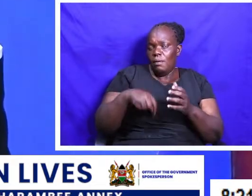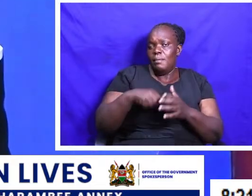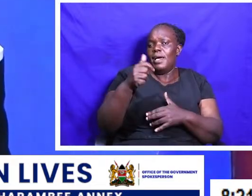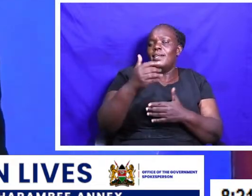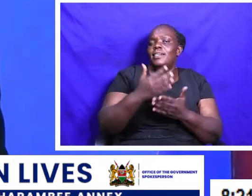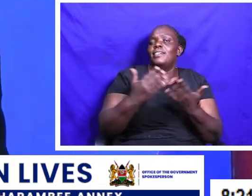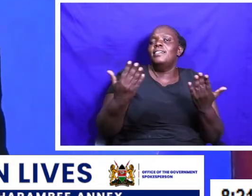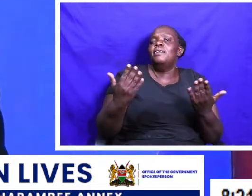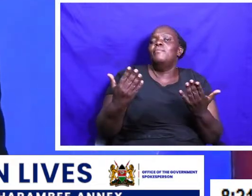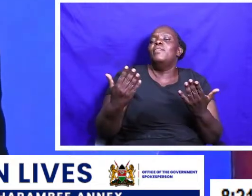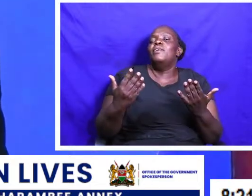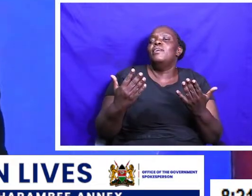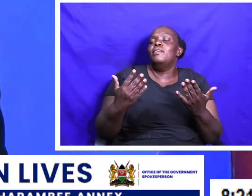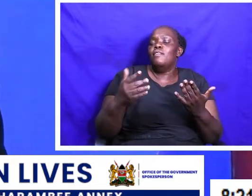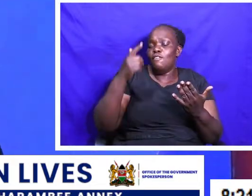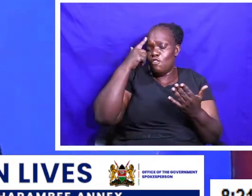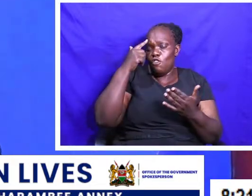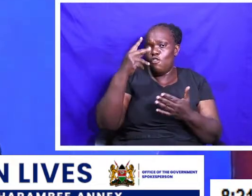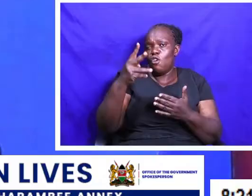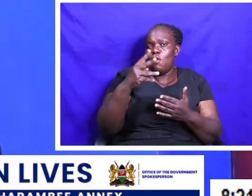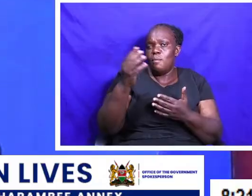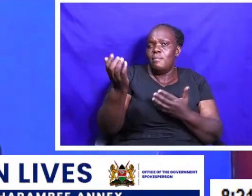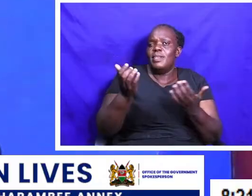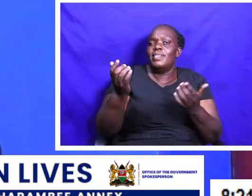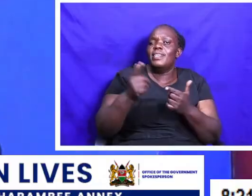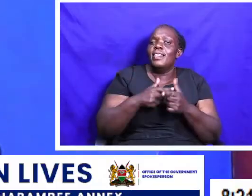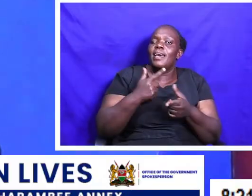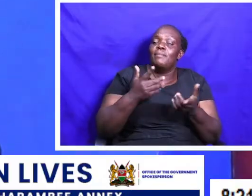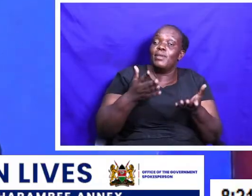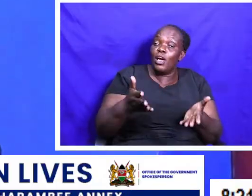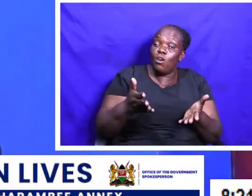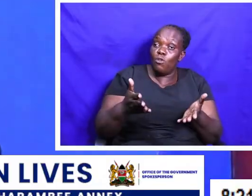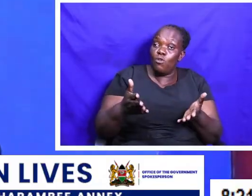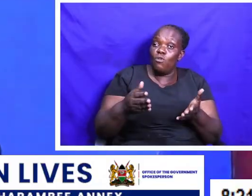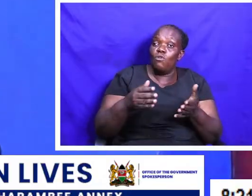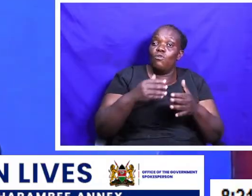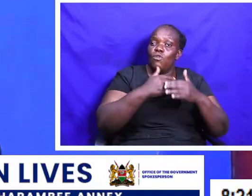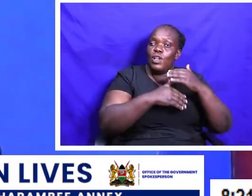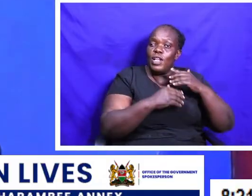those who have small, because some of them are small businesses actually. So they could use that